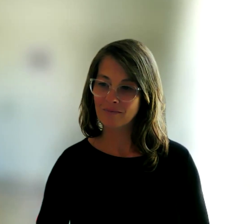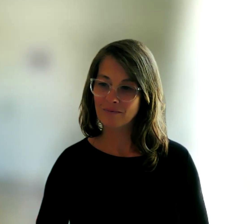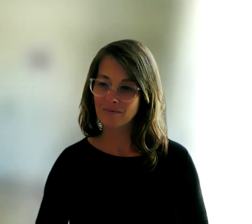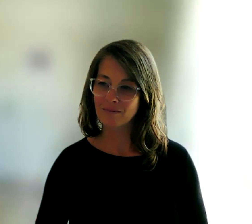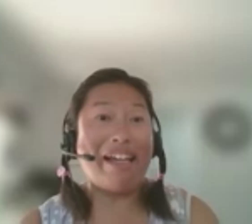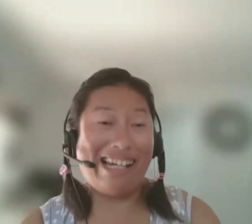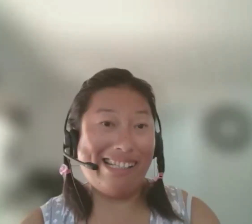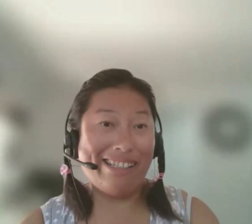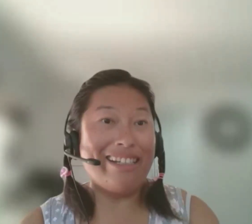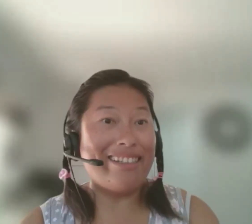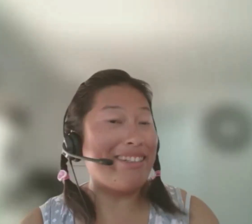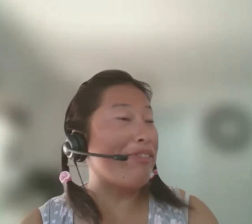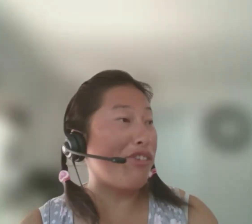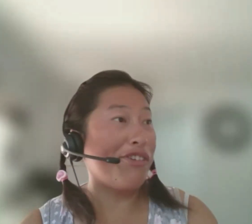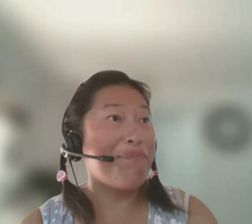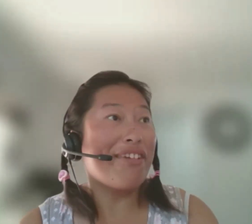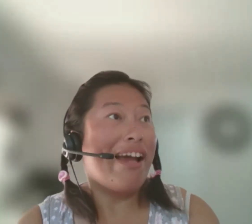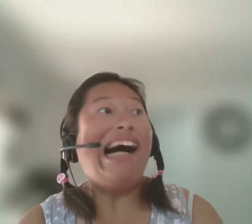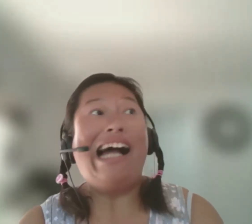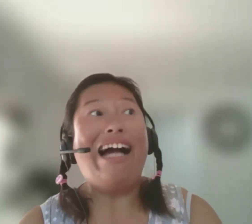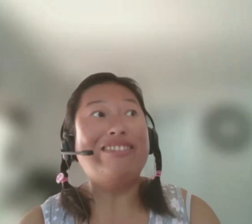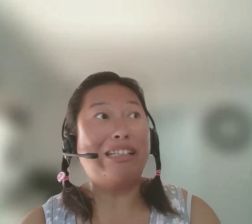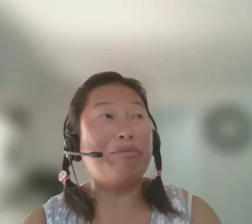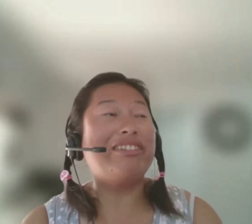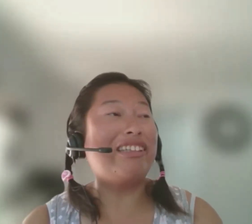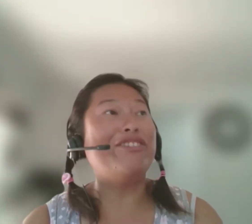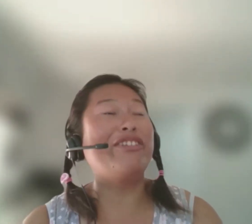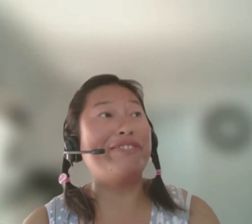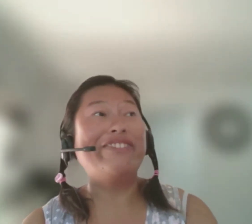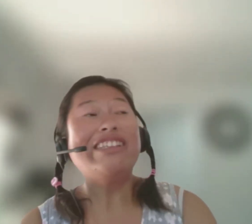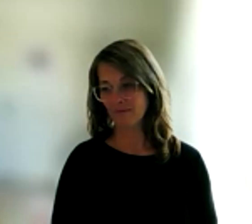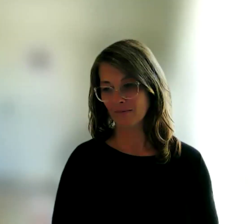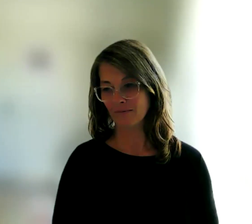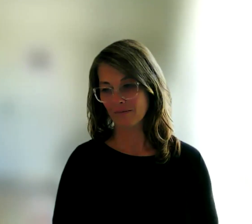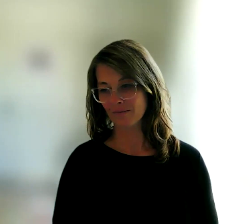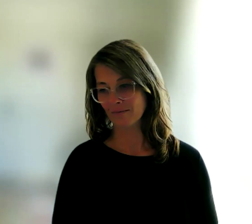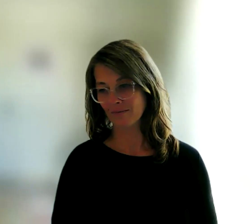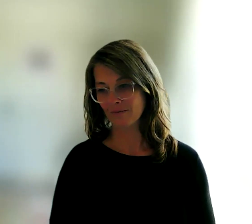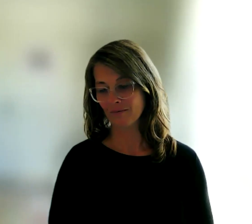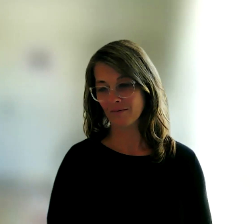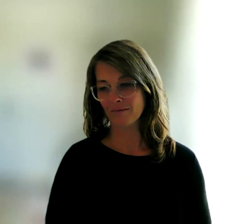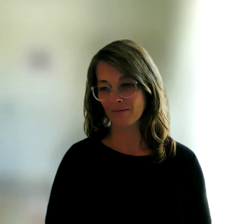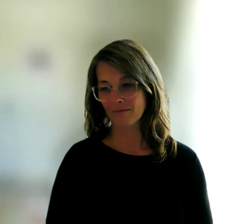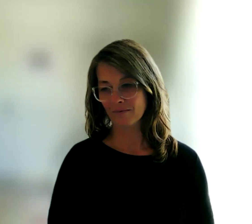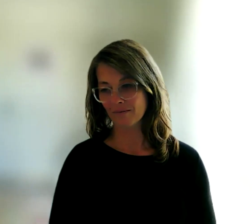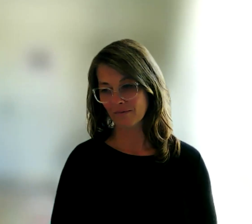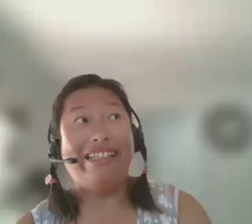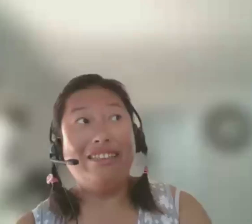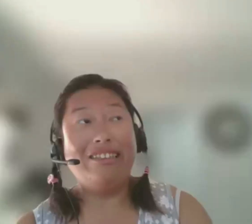that to make us to have some sort of like a